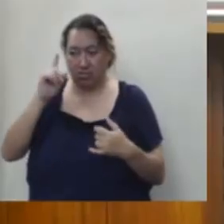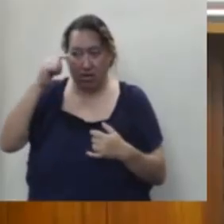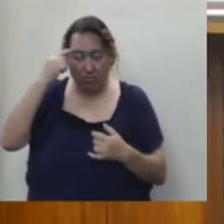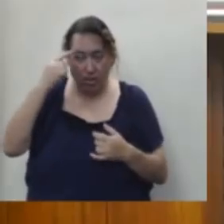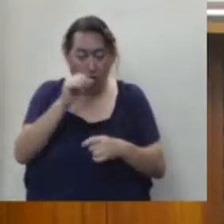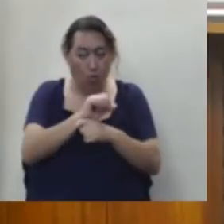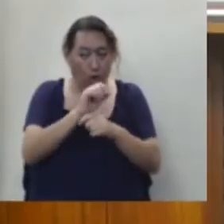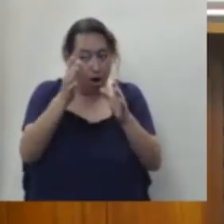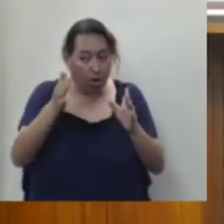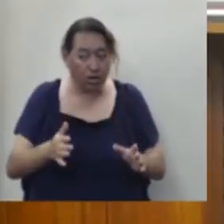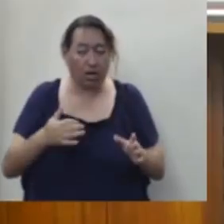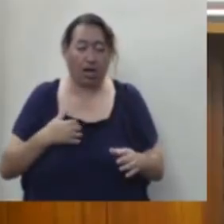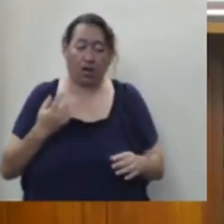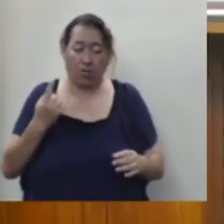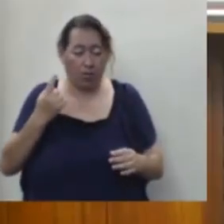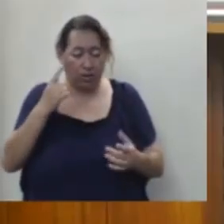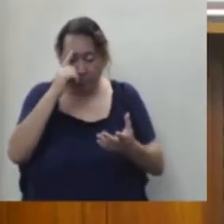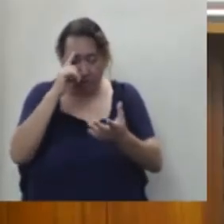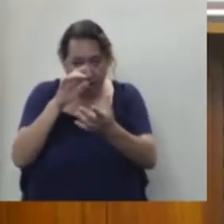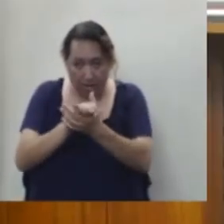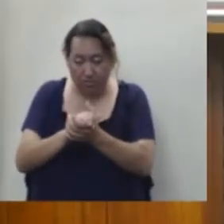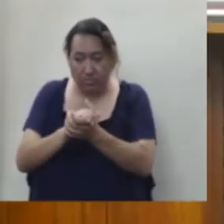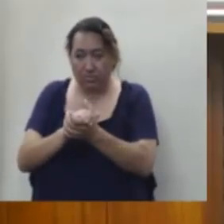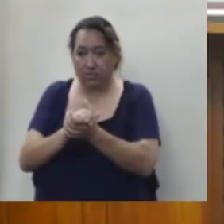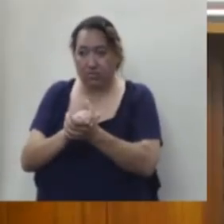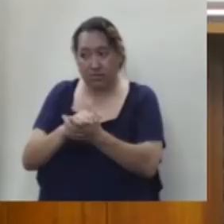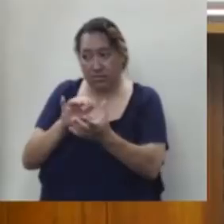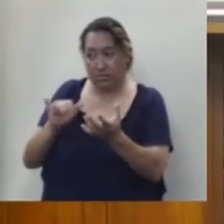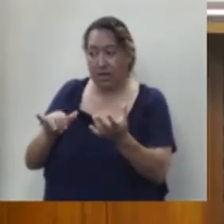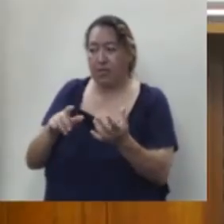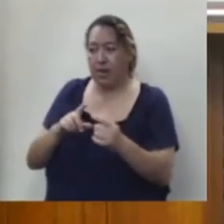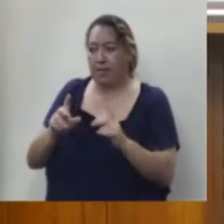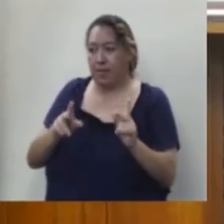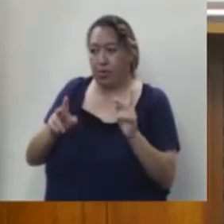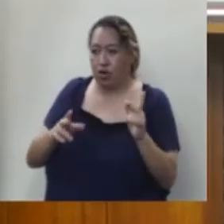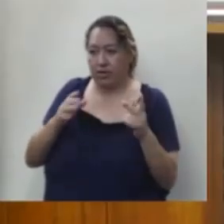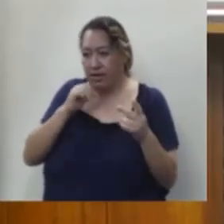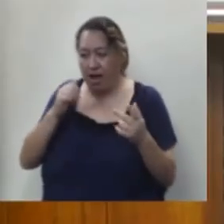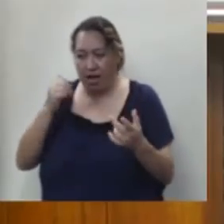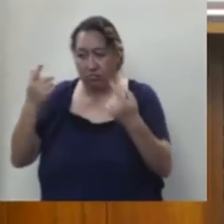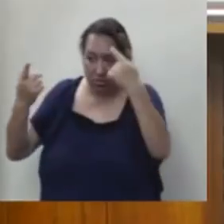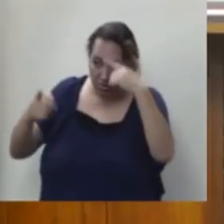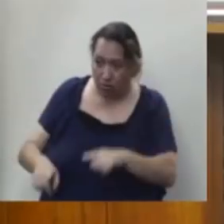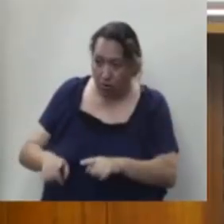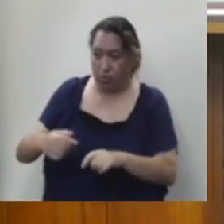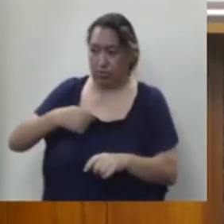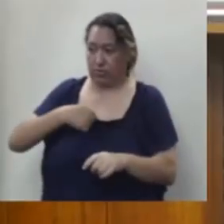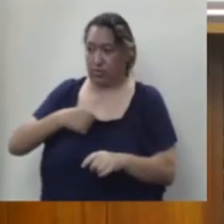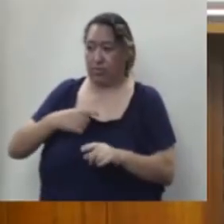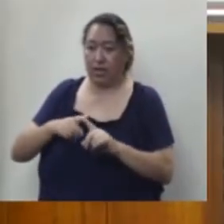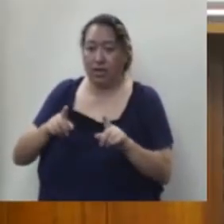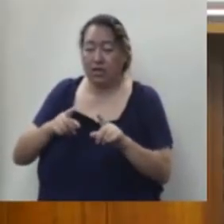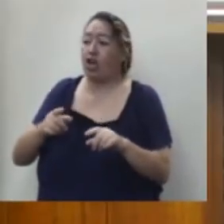believe this, and maybe people won't agree with me, but the longer, the more, the better